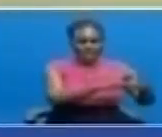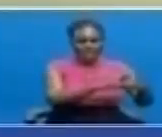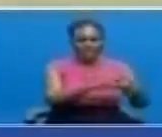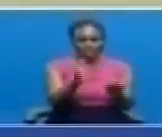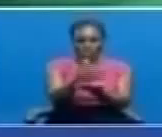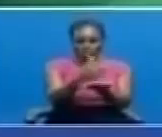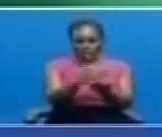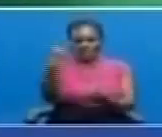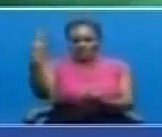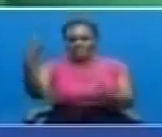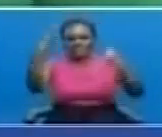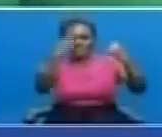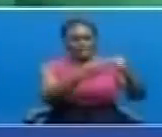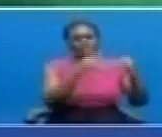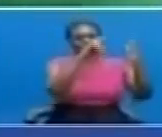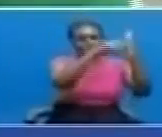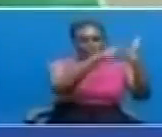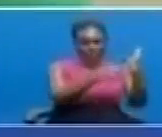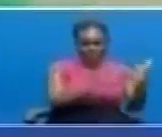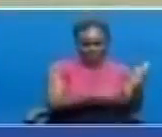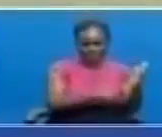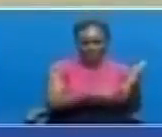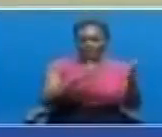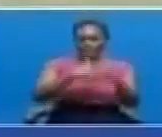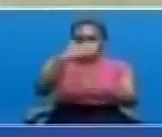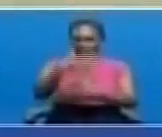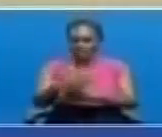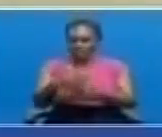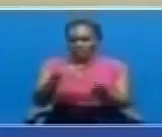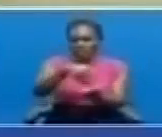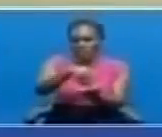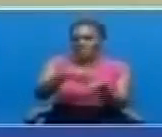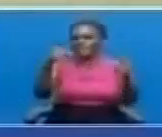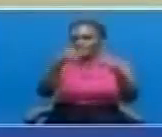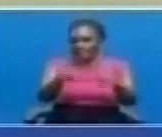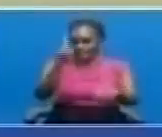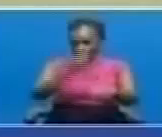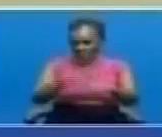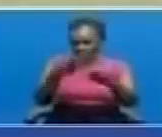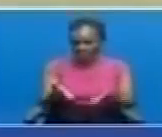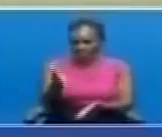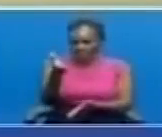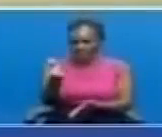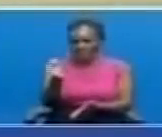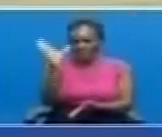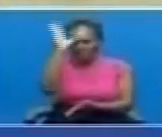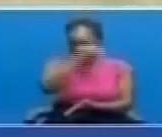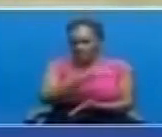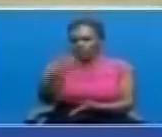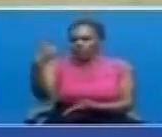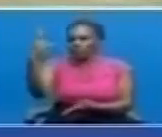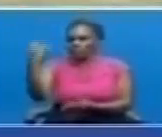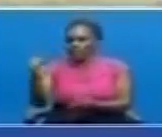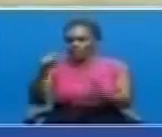a total of 38 points from 30 matches. And after a shaky start to the current season, the Slam Boys lie ninth with 25 points from